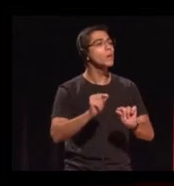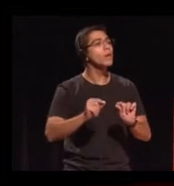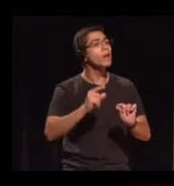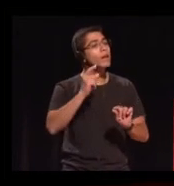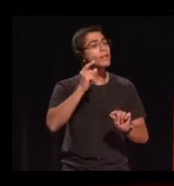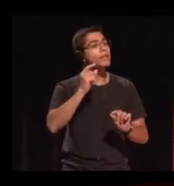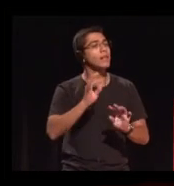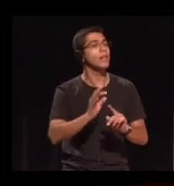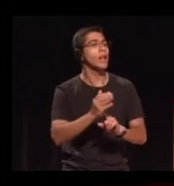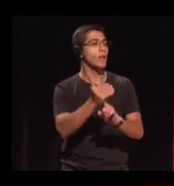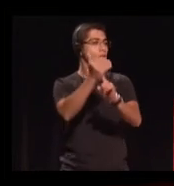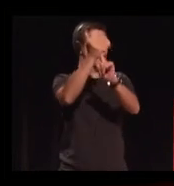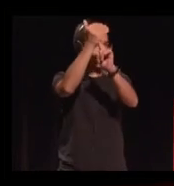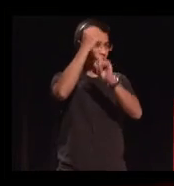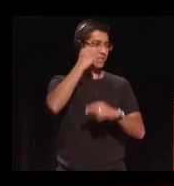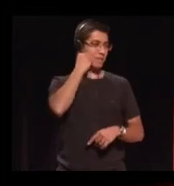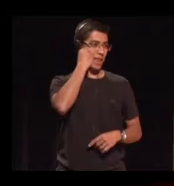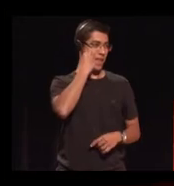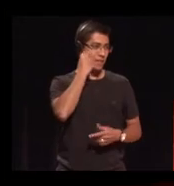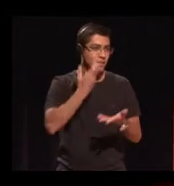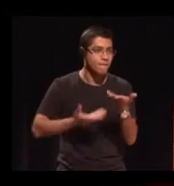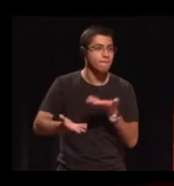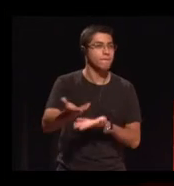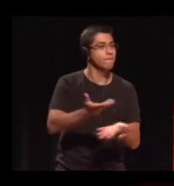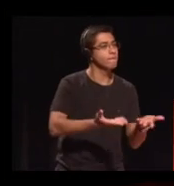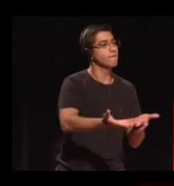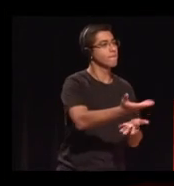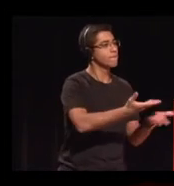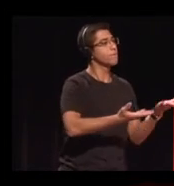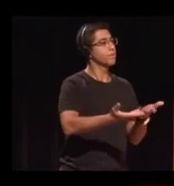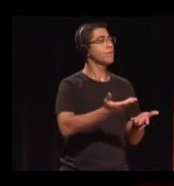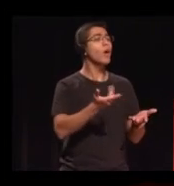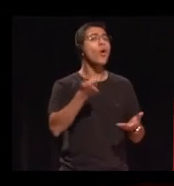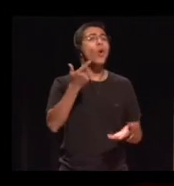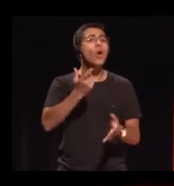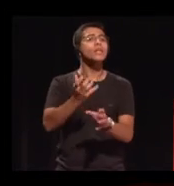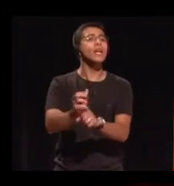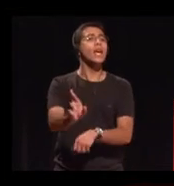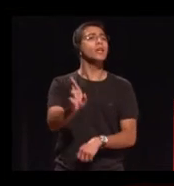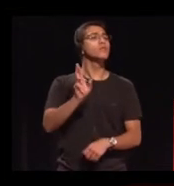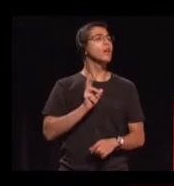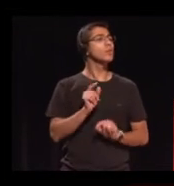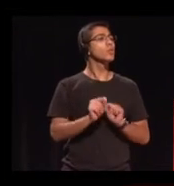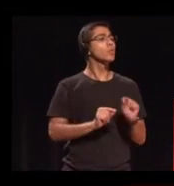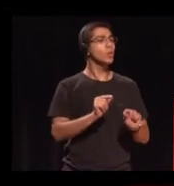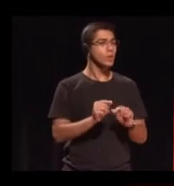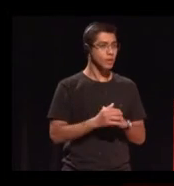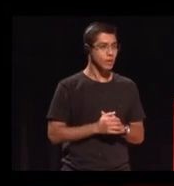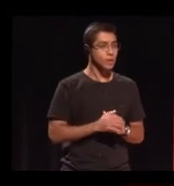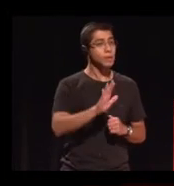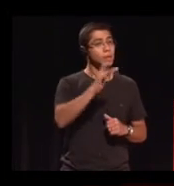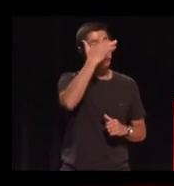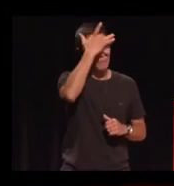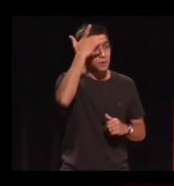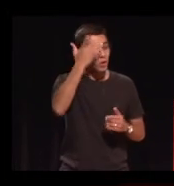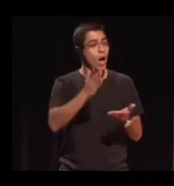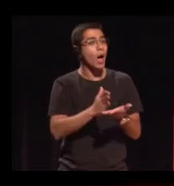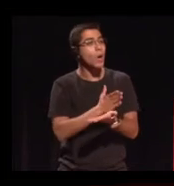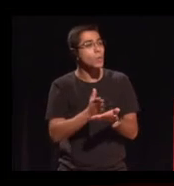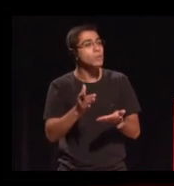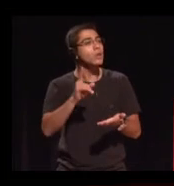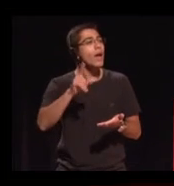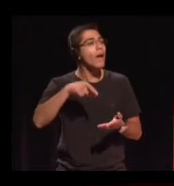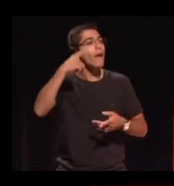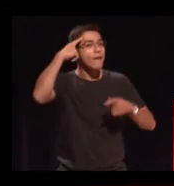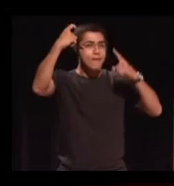outcome of this, actually, is that some people came there, it became just a creative hub of ideas. And